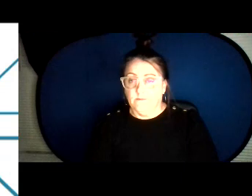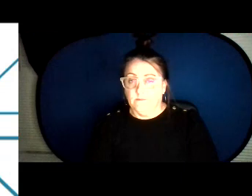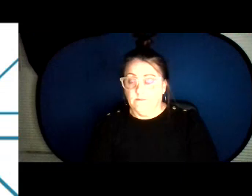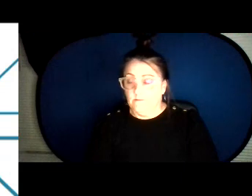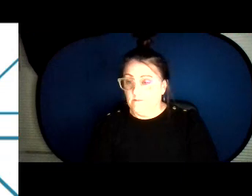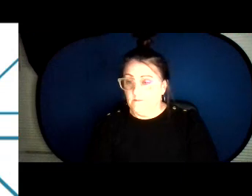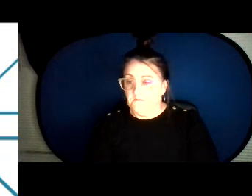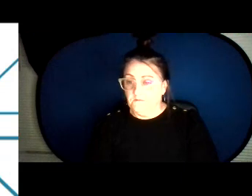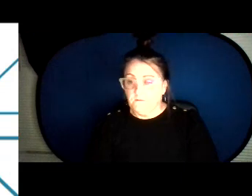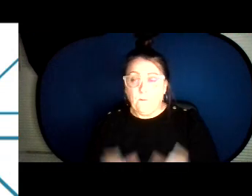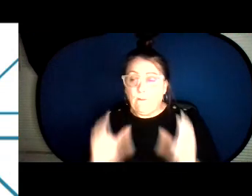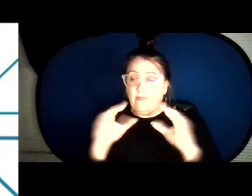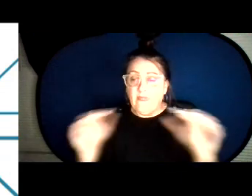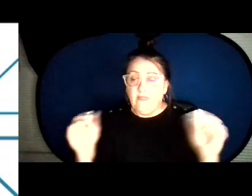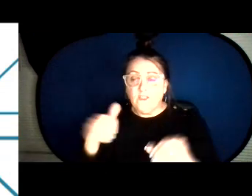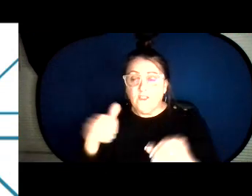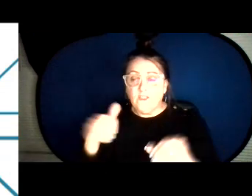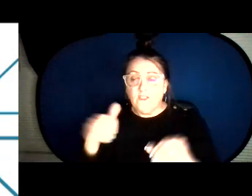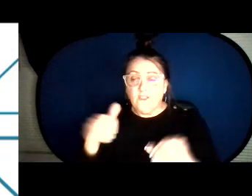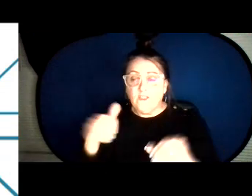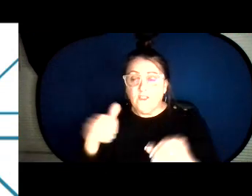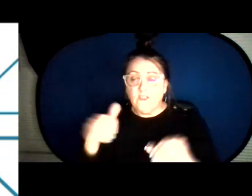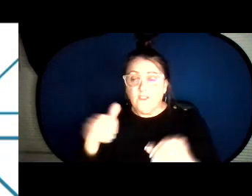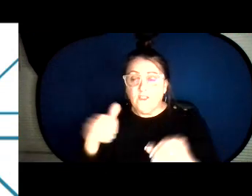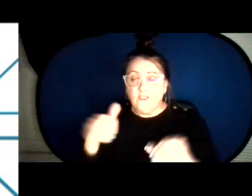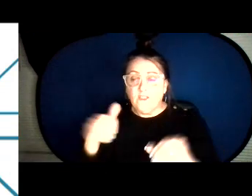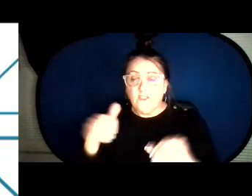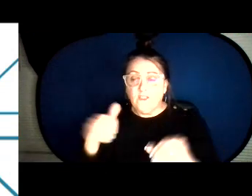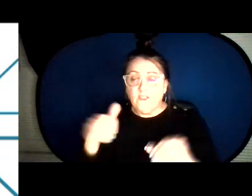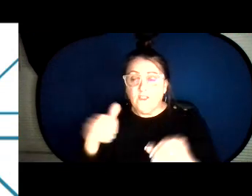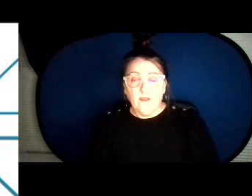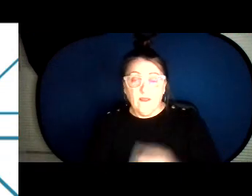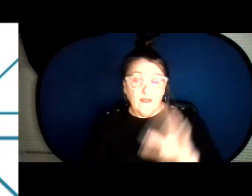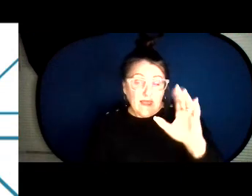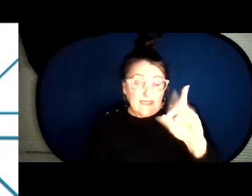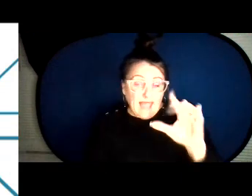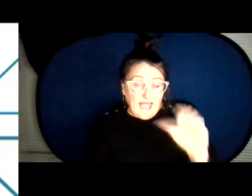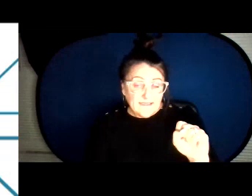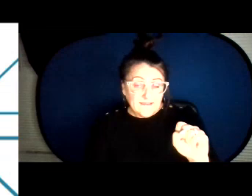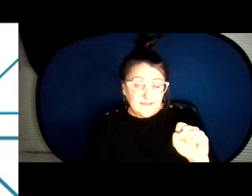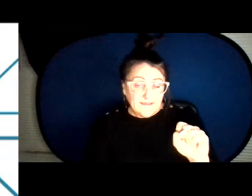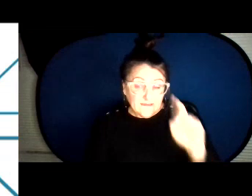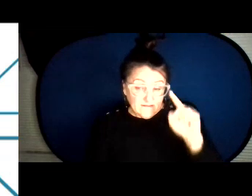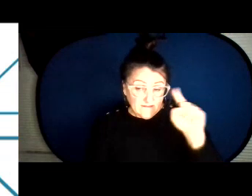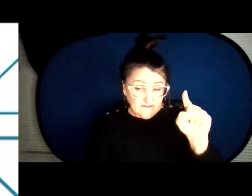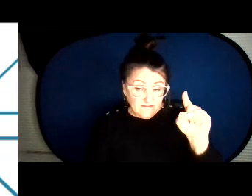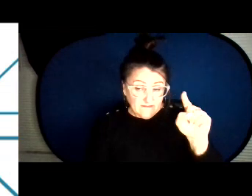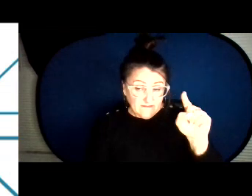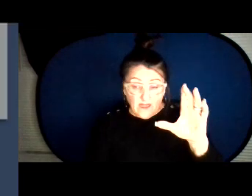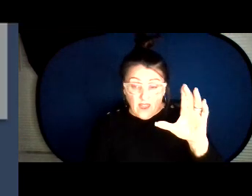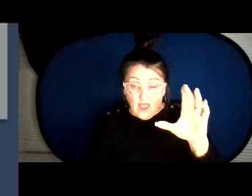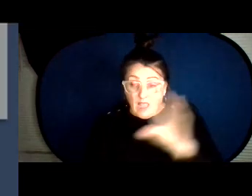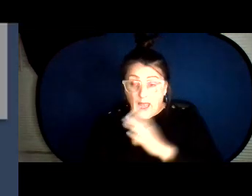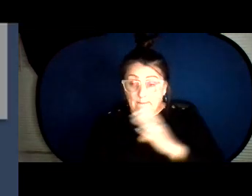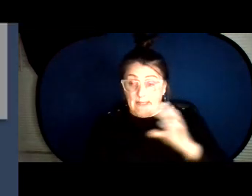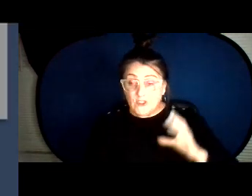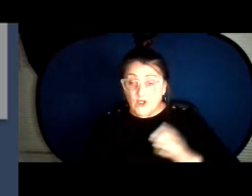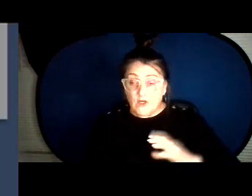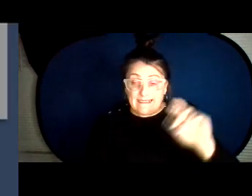There's no other public comment. Thank you. All right, great. Thank you. Let's go to the dais. Any questions, comments? I see Commissioner Tiffany.